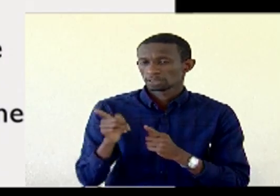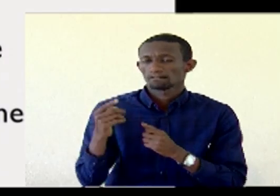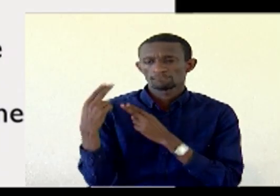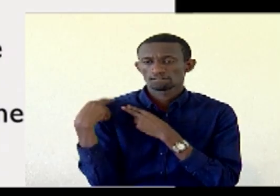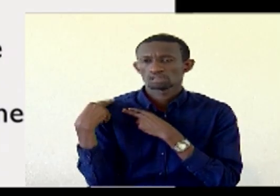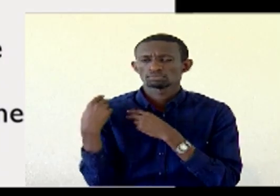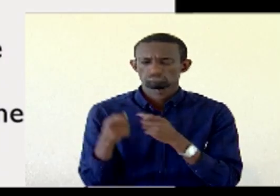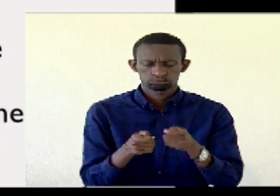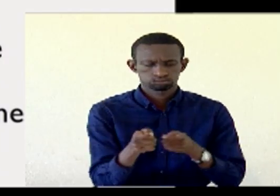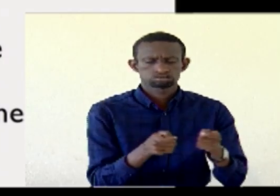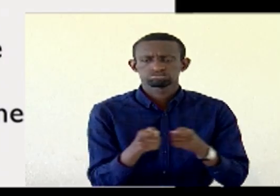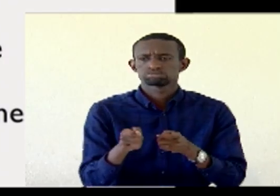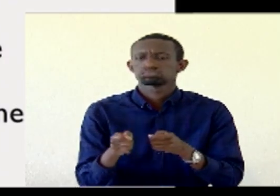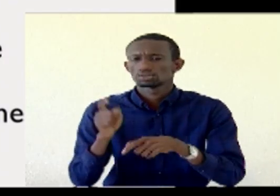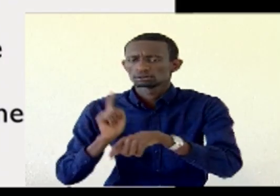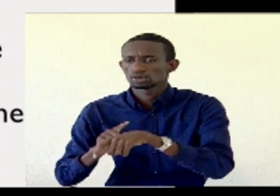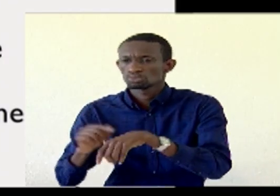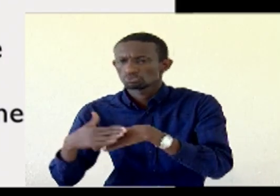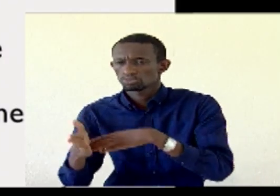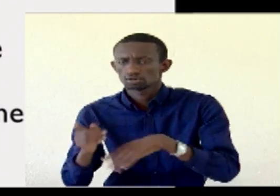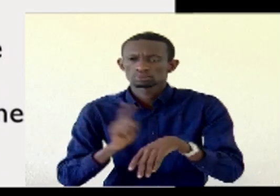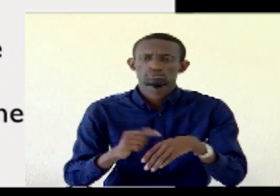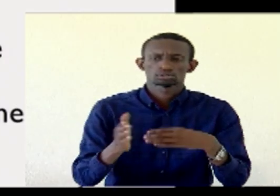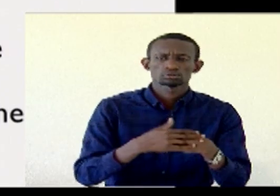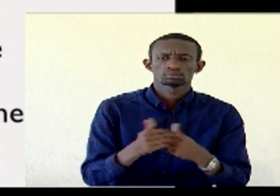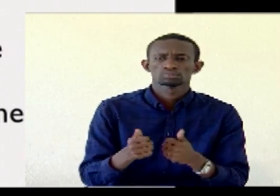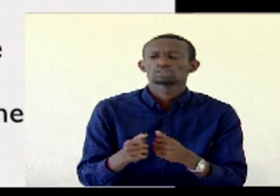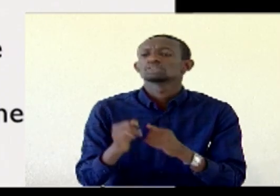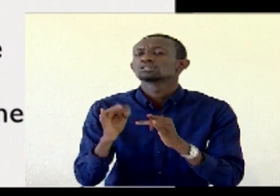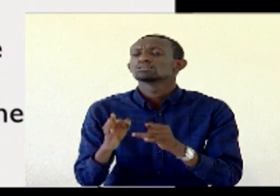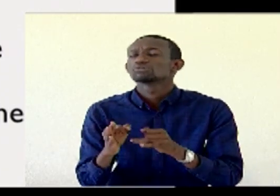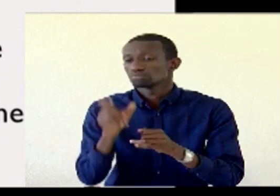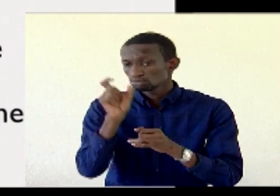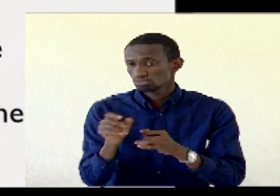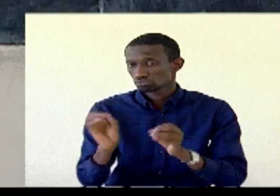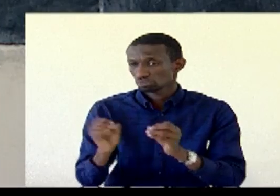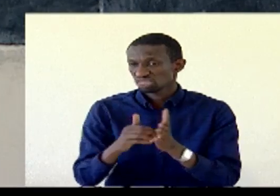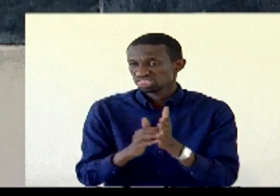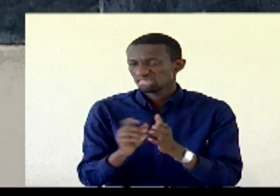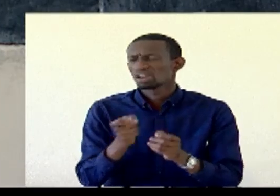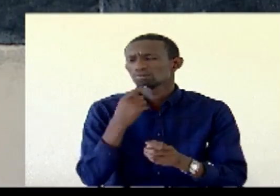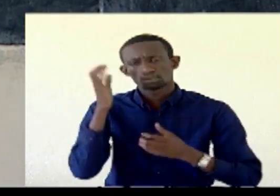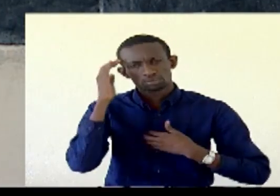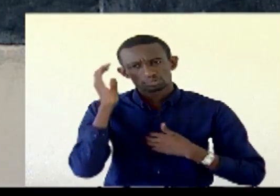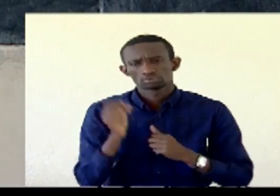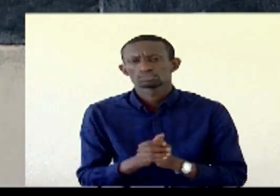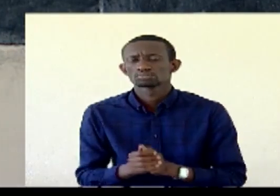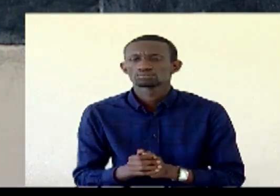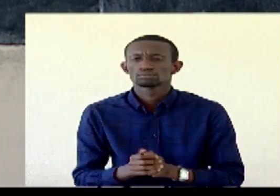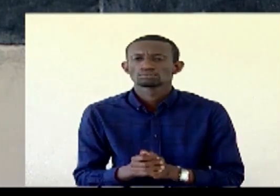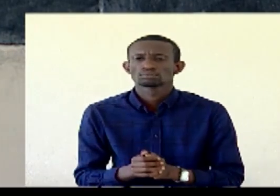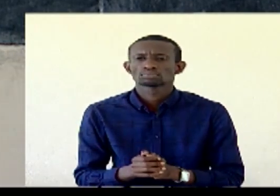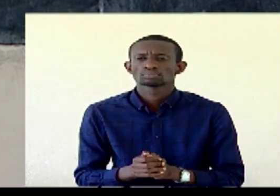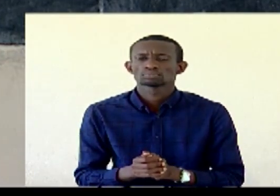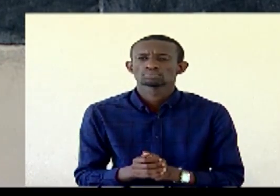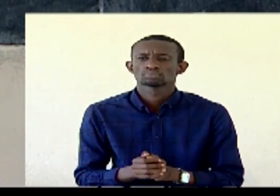of those sphincter muscles when they are not very strong enough to tighten the urine for some time. I know we don't urinate any time when you